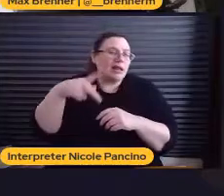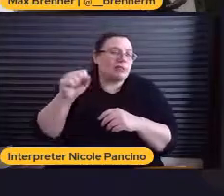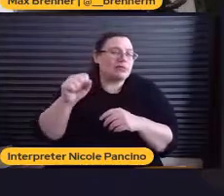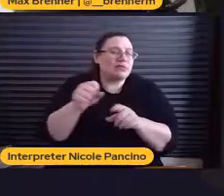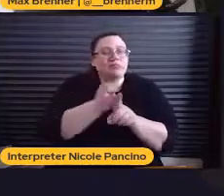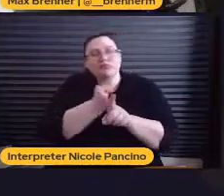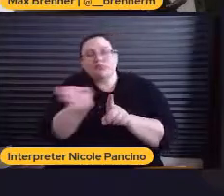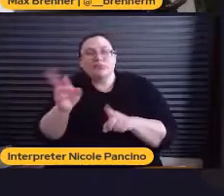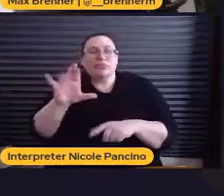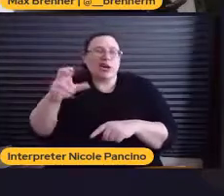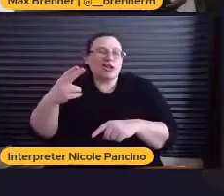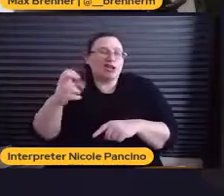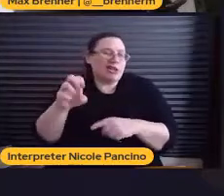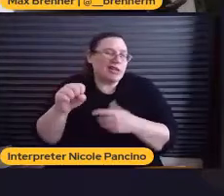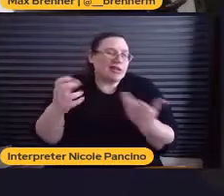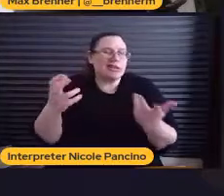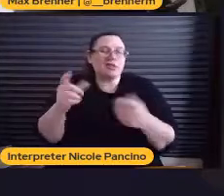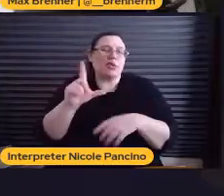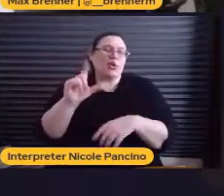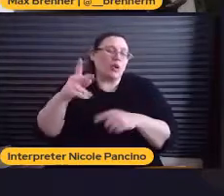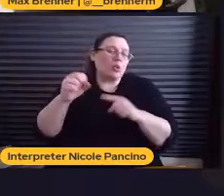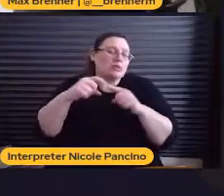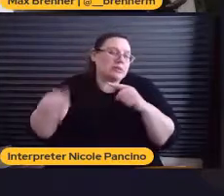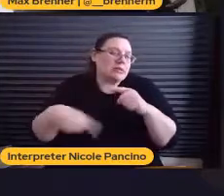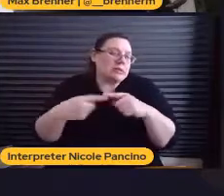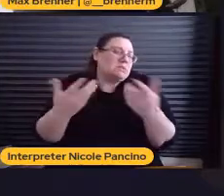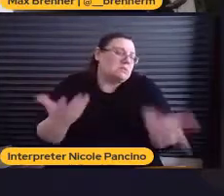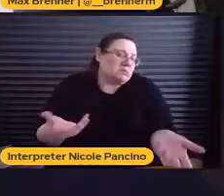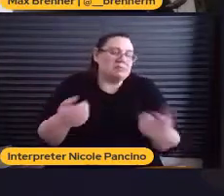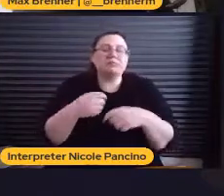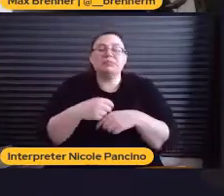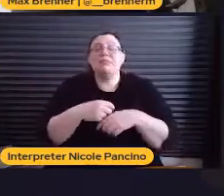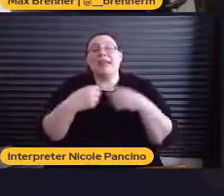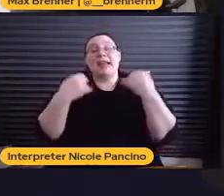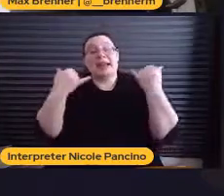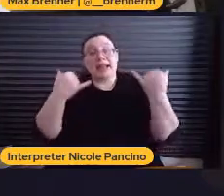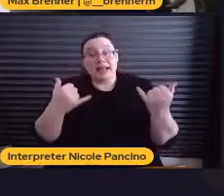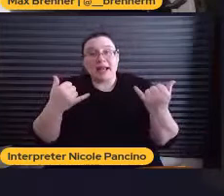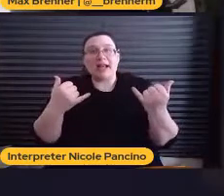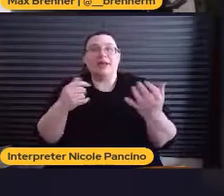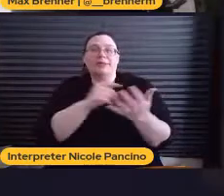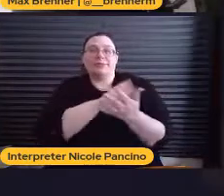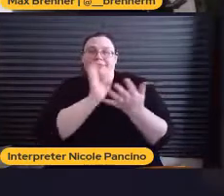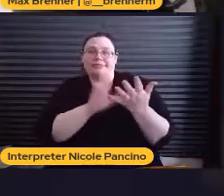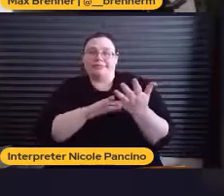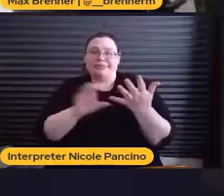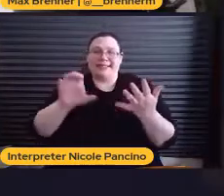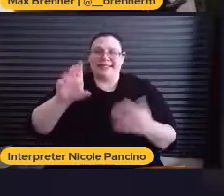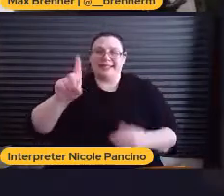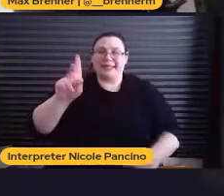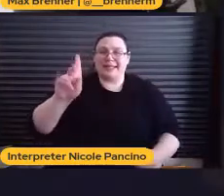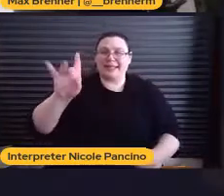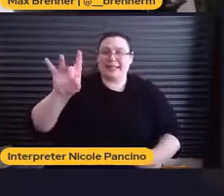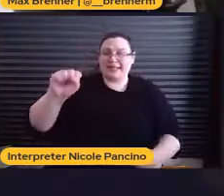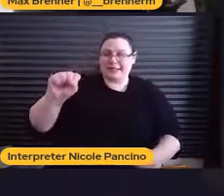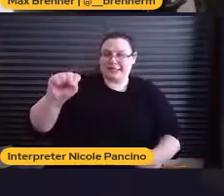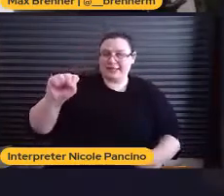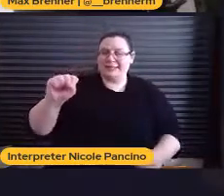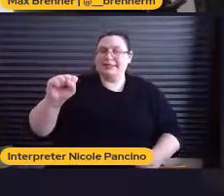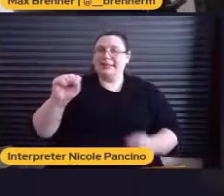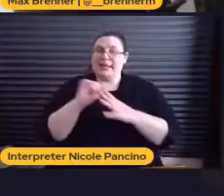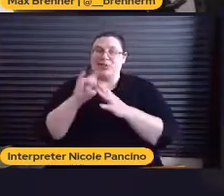or loops. And yeah, now we are at CDKs, which brings the whole stuff to a pretty much next